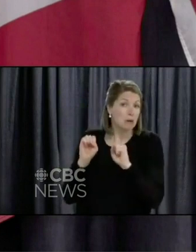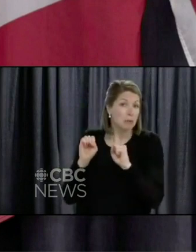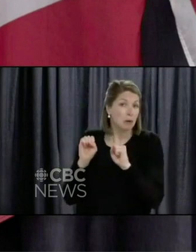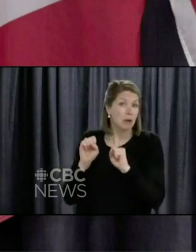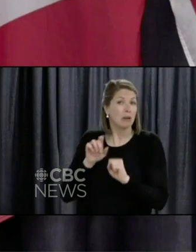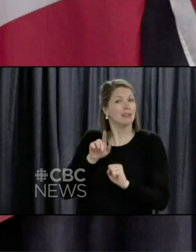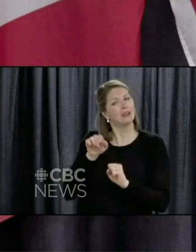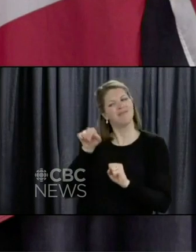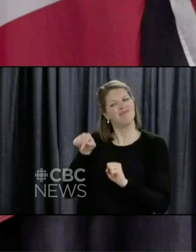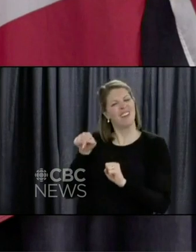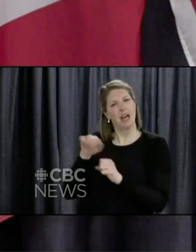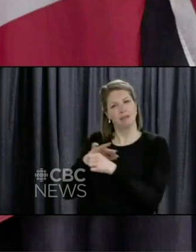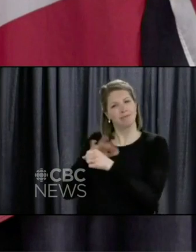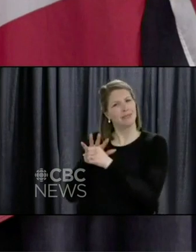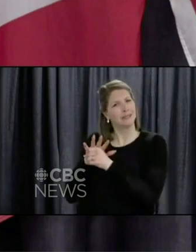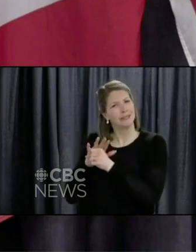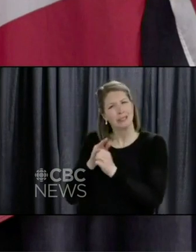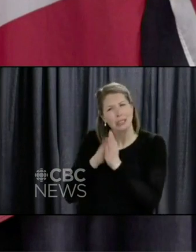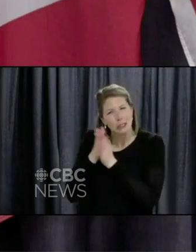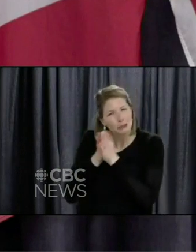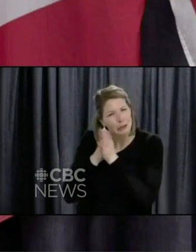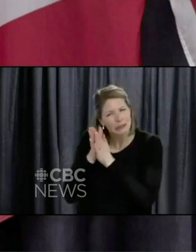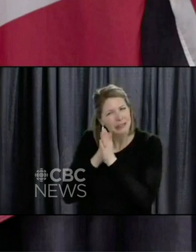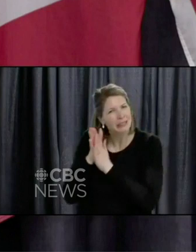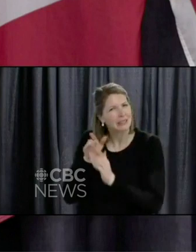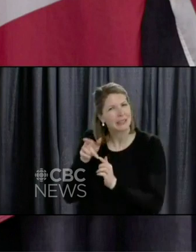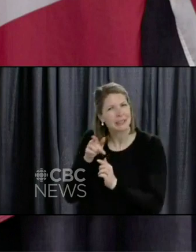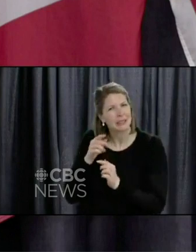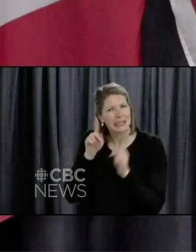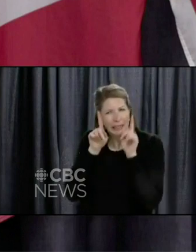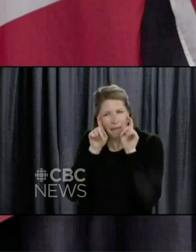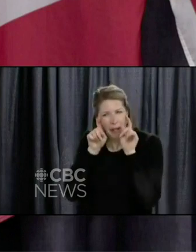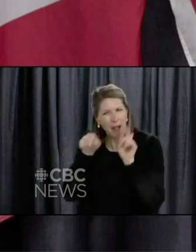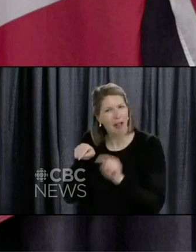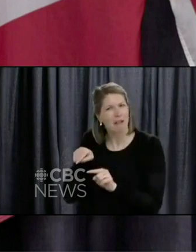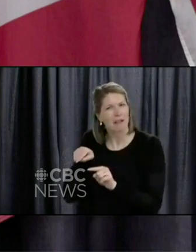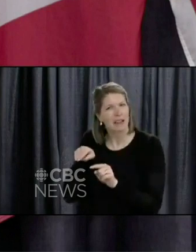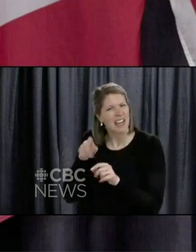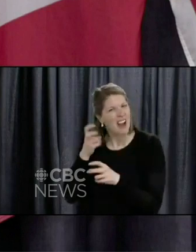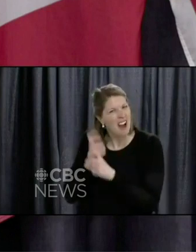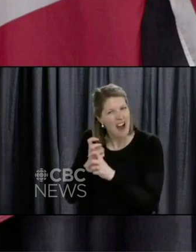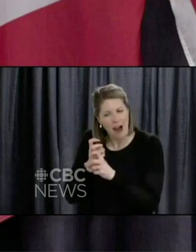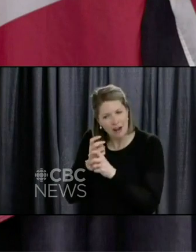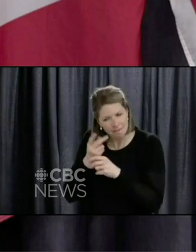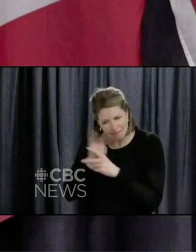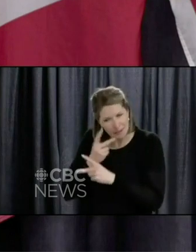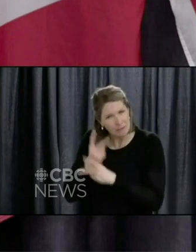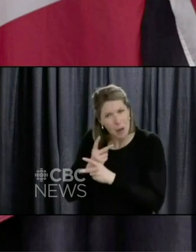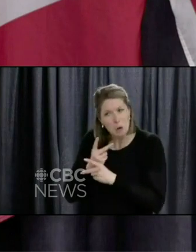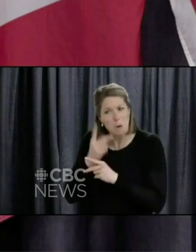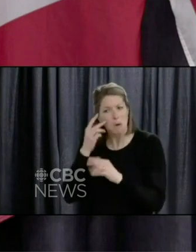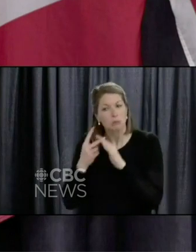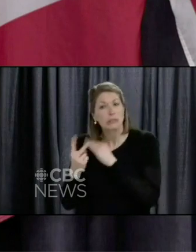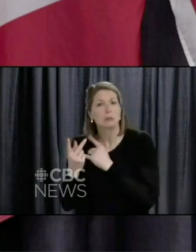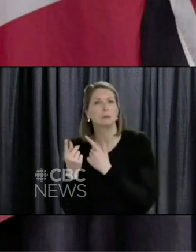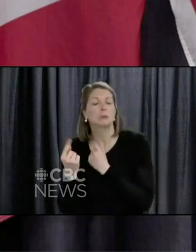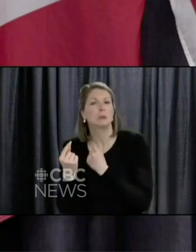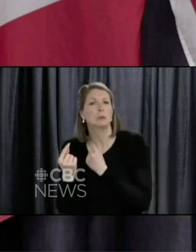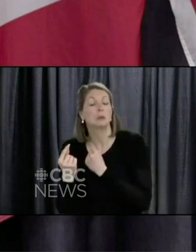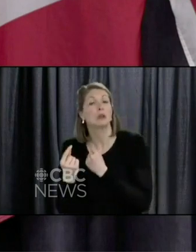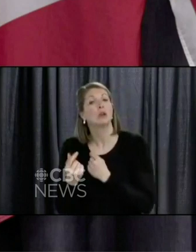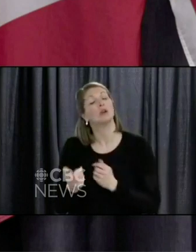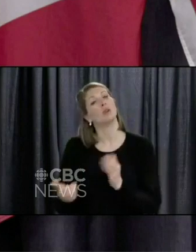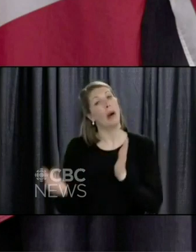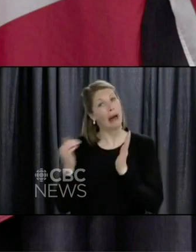devil, and you really don't know where it's going to go next. So again, physical distancing, a mask if you